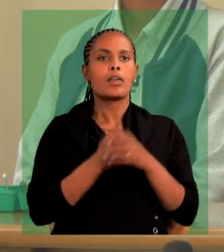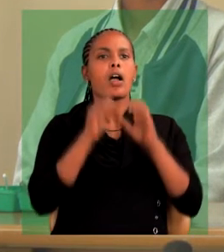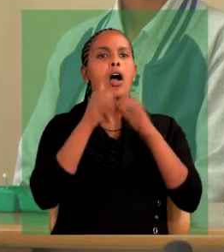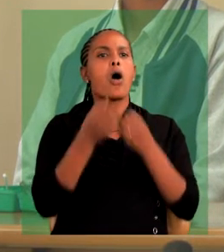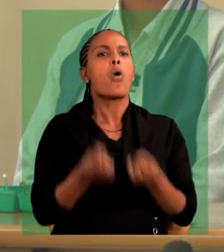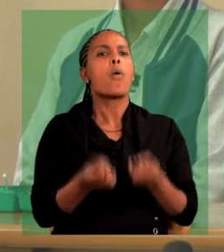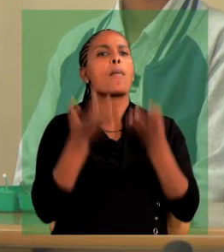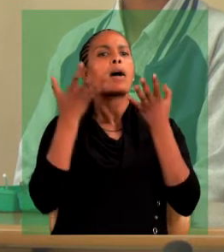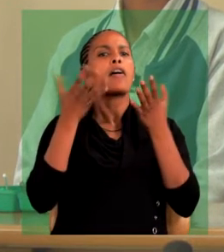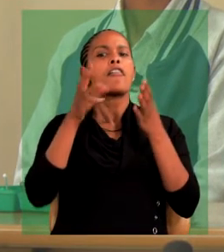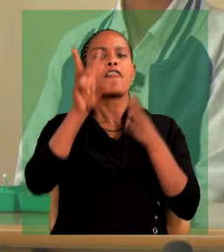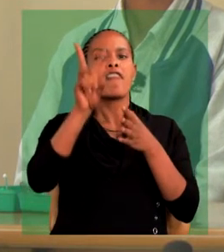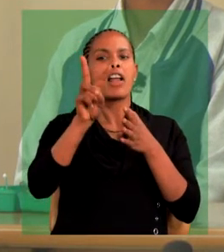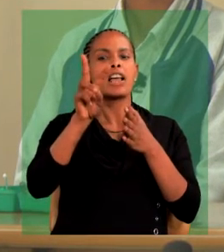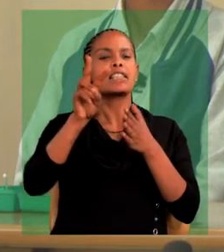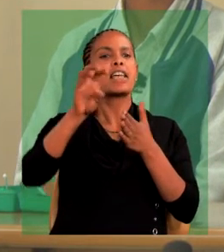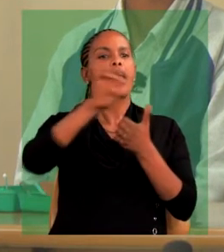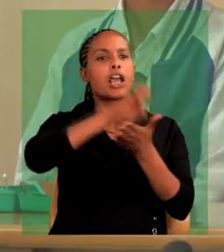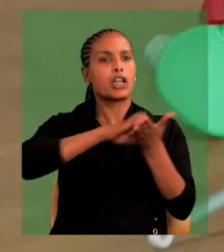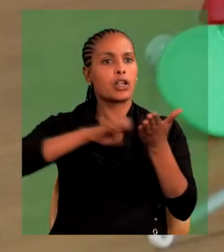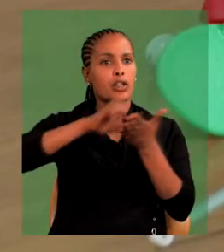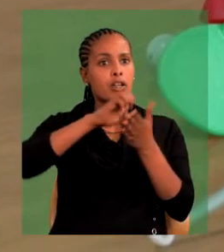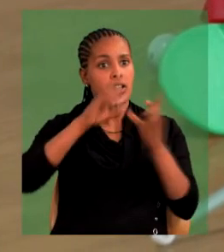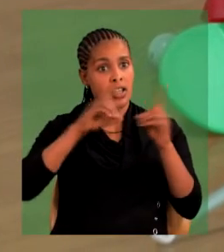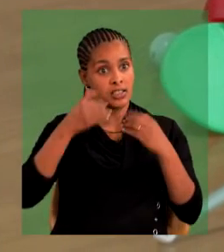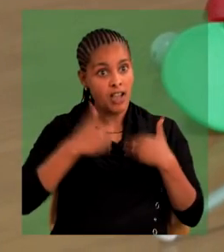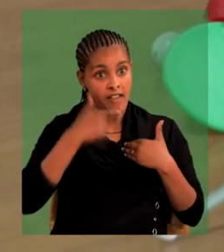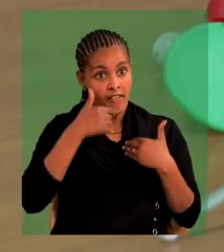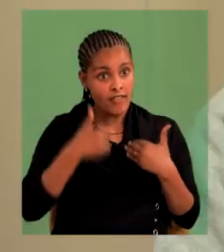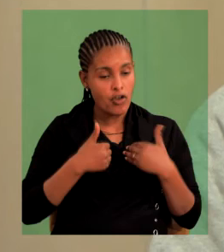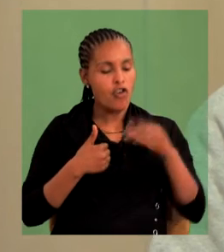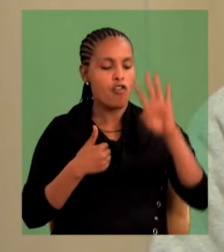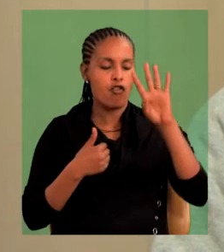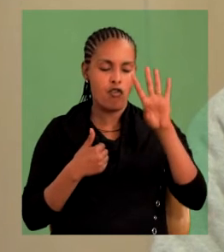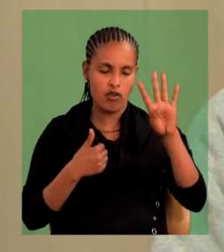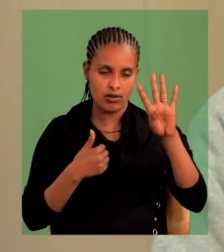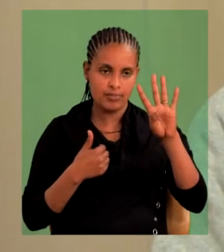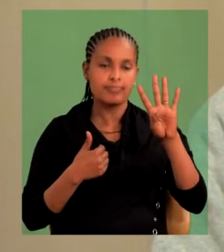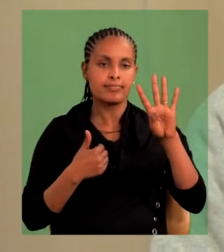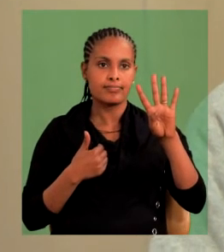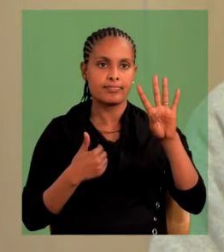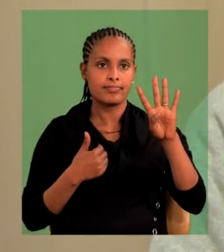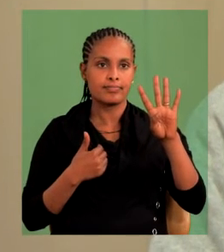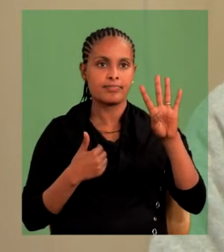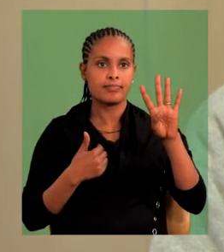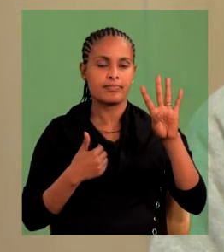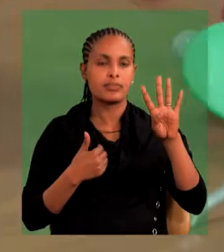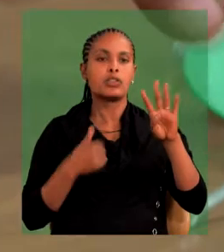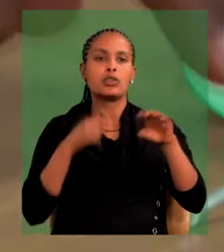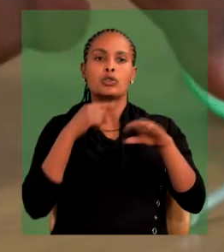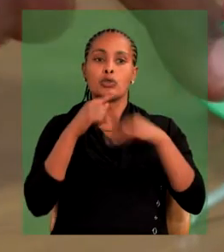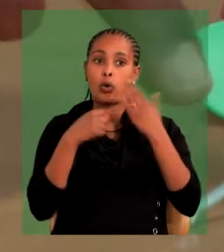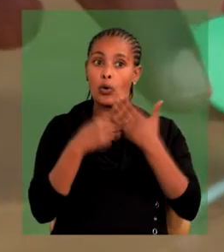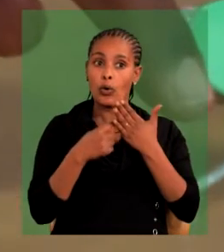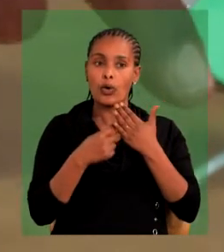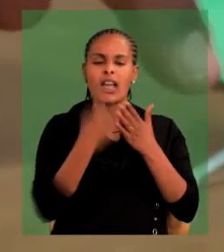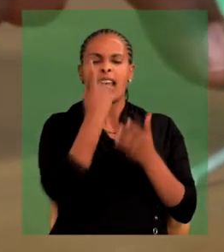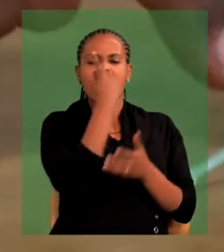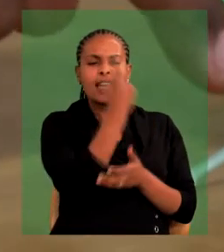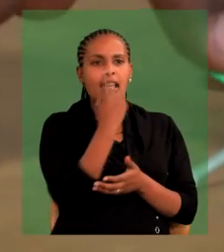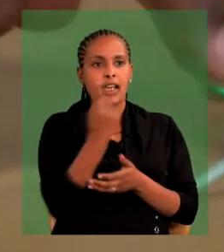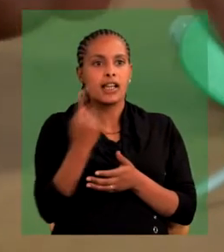How many valence electrons does it have? Four. So